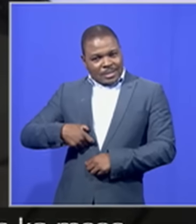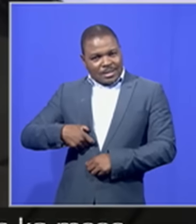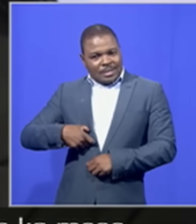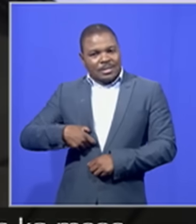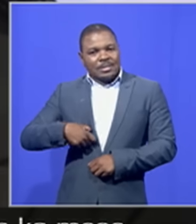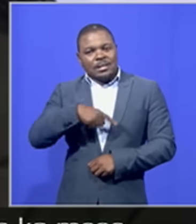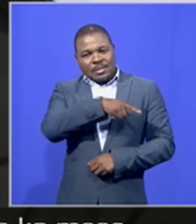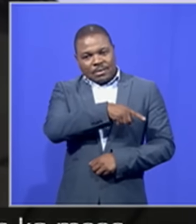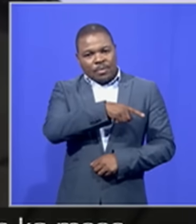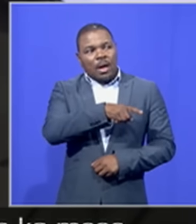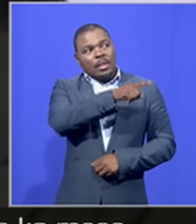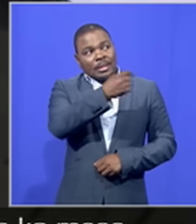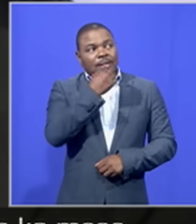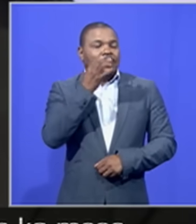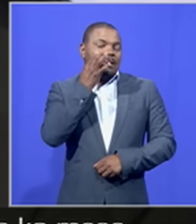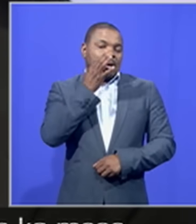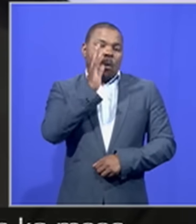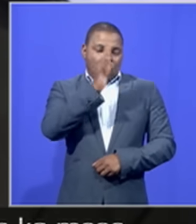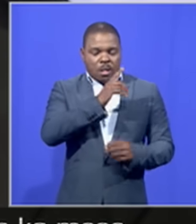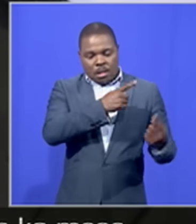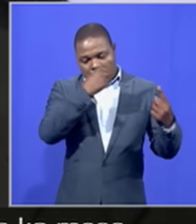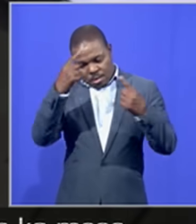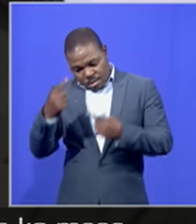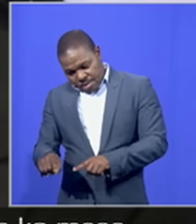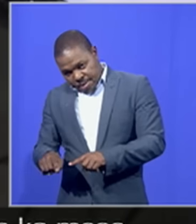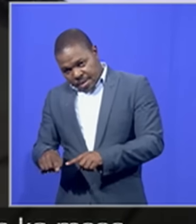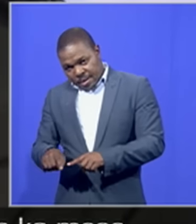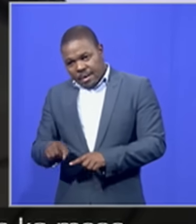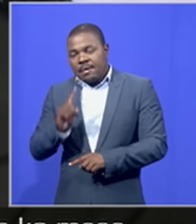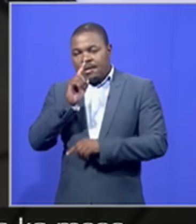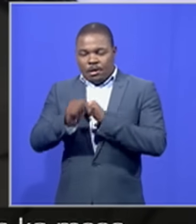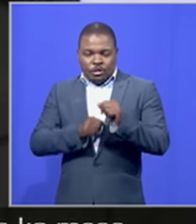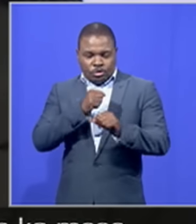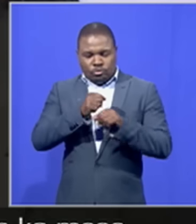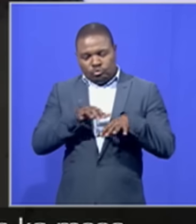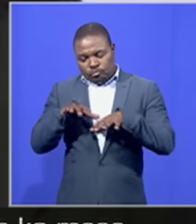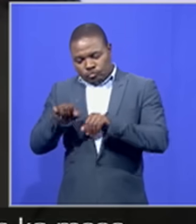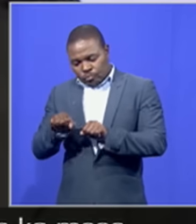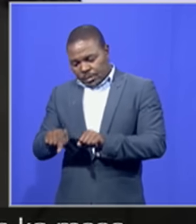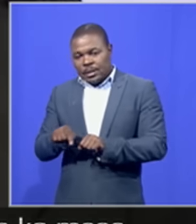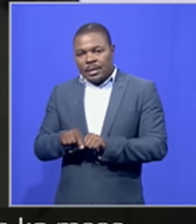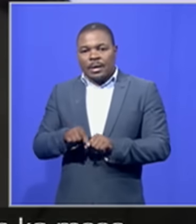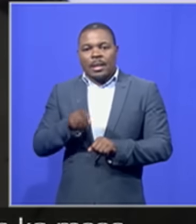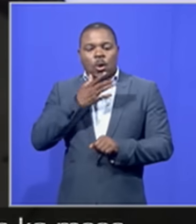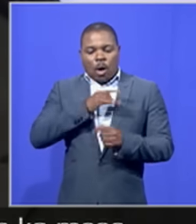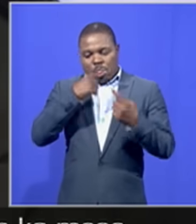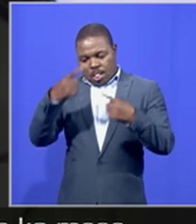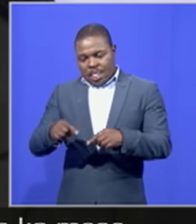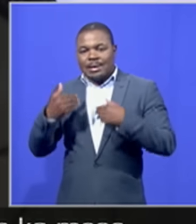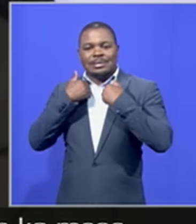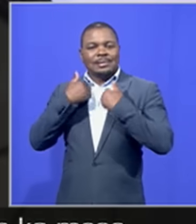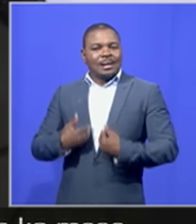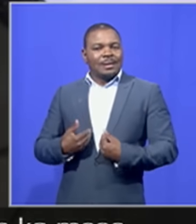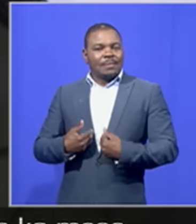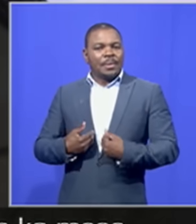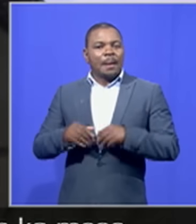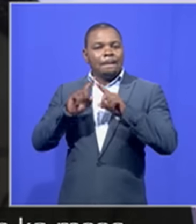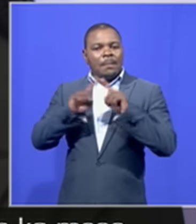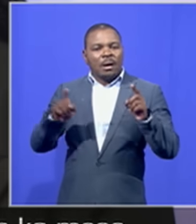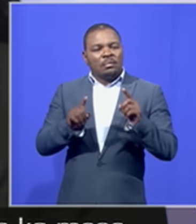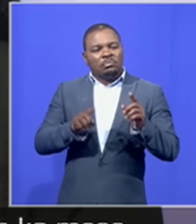budulong ba ho etella mokgatlo ona pele selemong se tlang. Ba batla ho tla ka Sontaha mme ba romela e